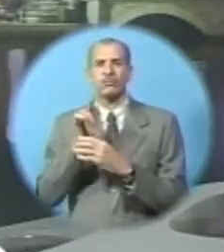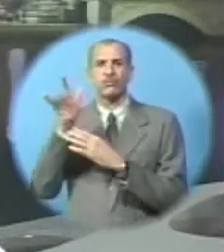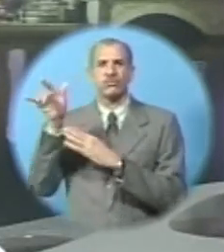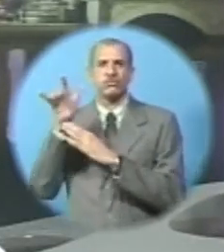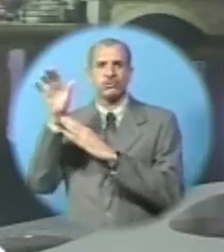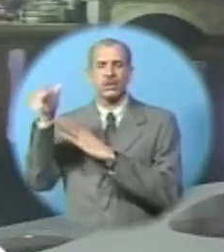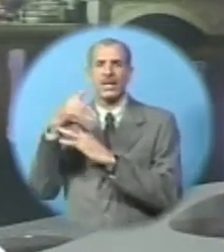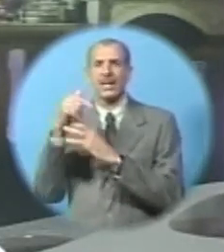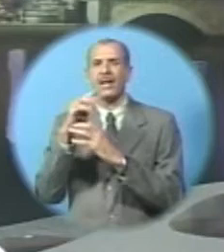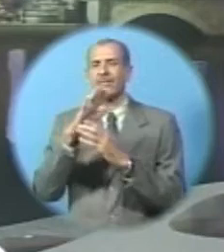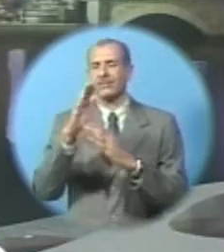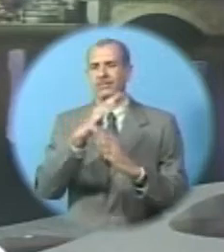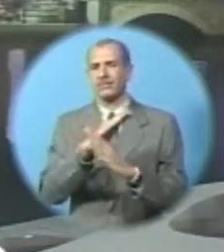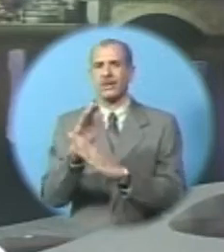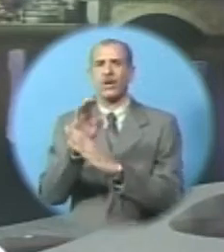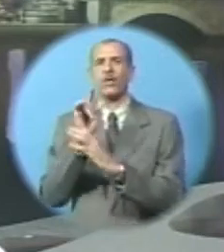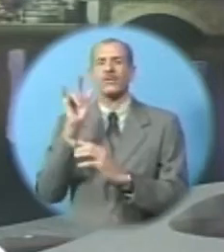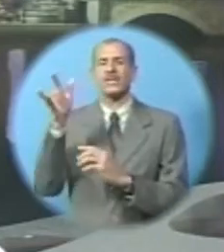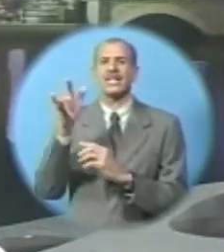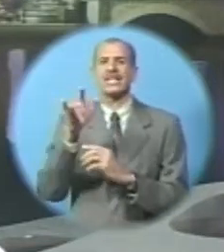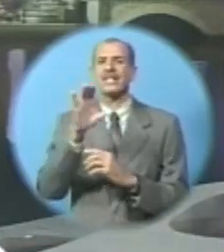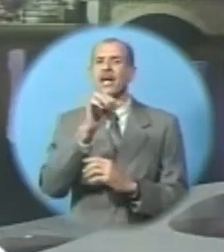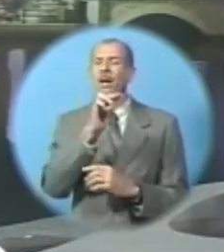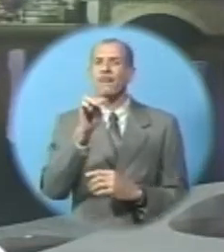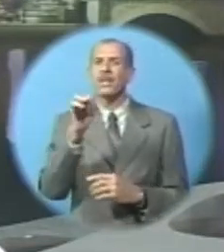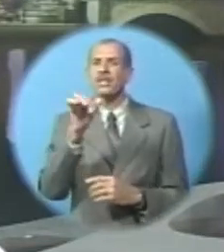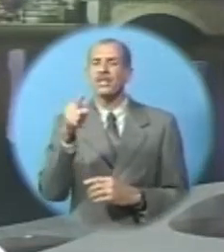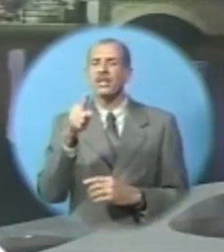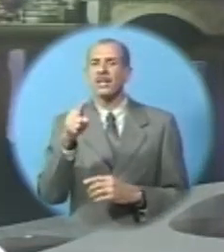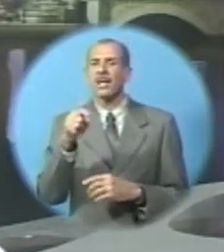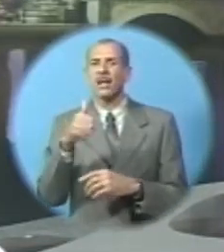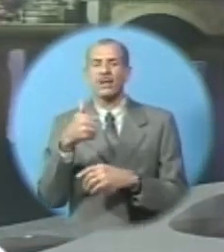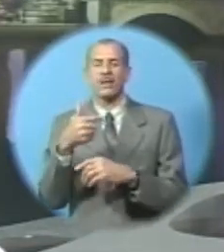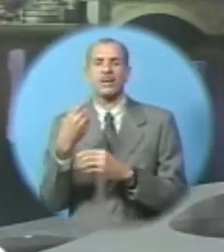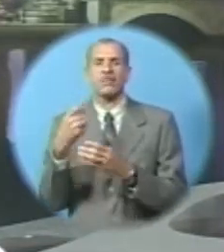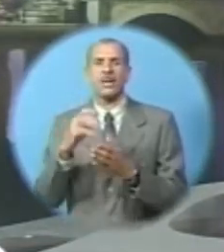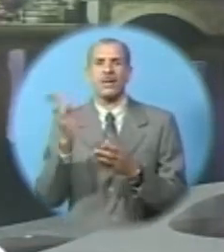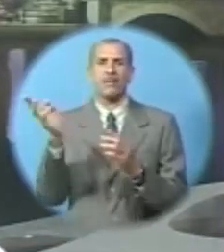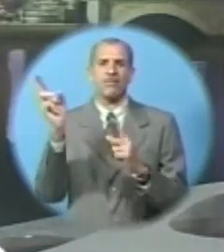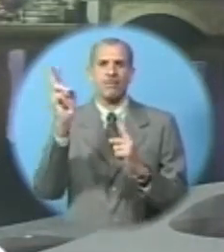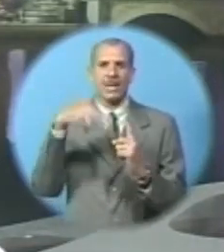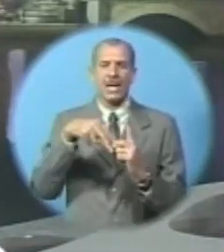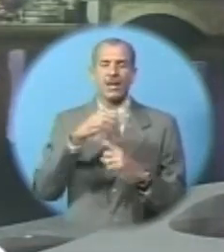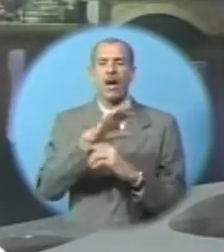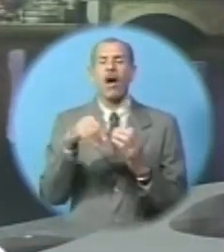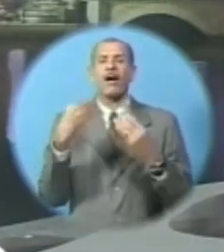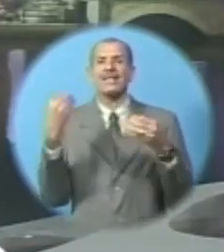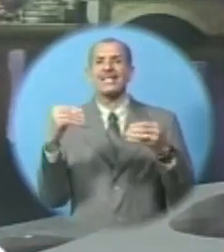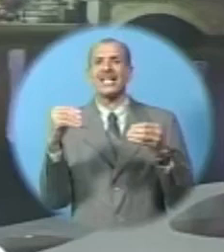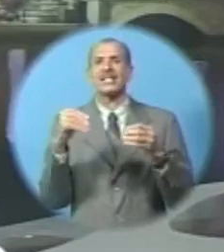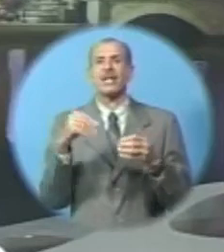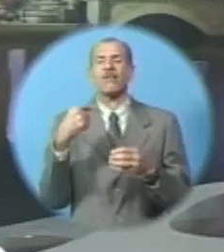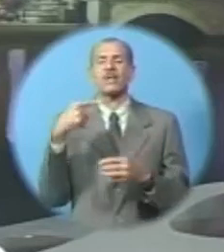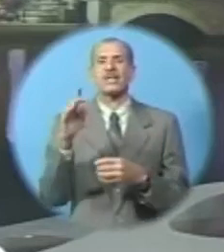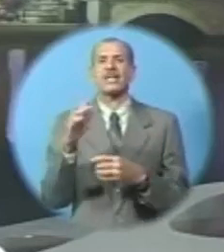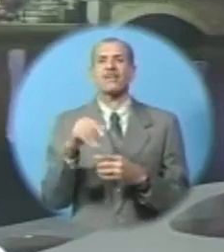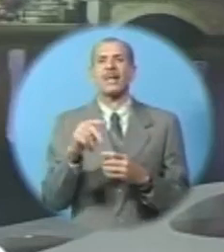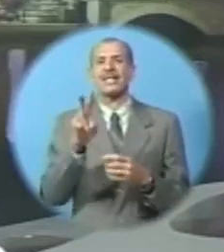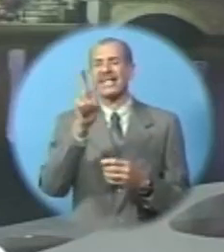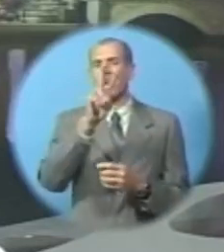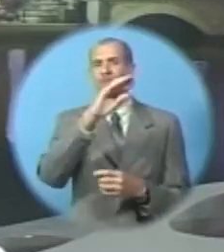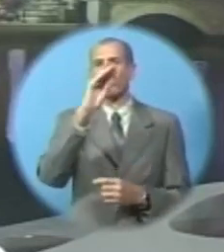of a broad-based foreign exchange commission to be charged on all sales of foreign currency at a rate of 2%.